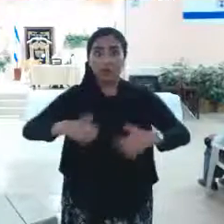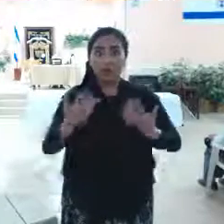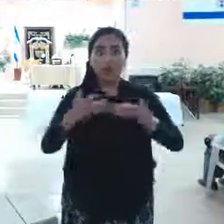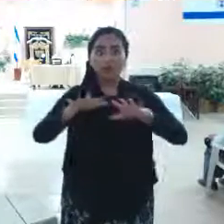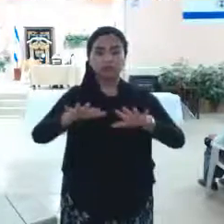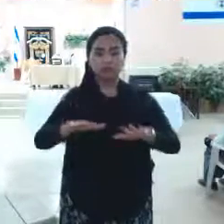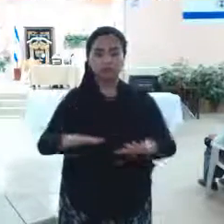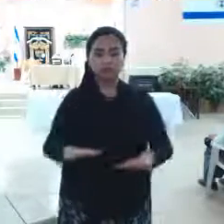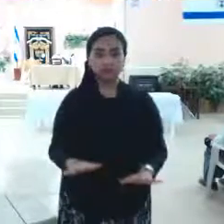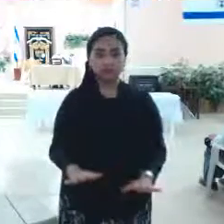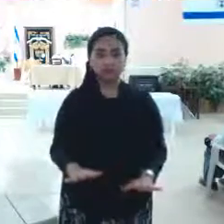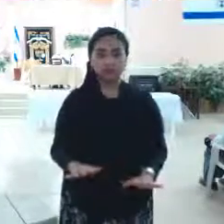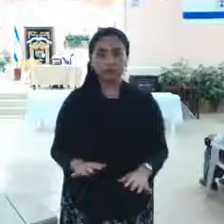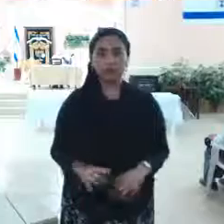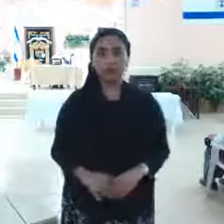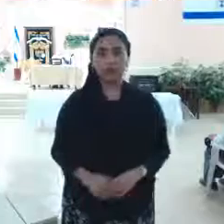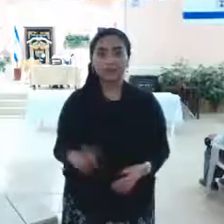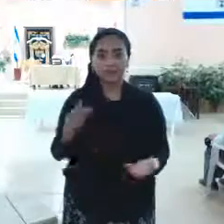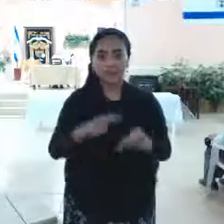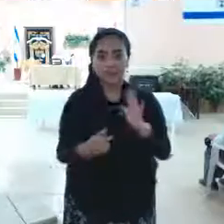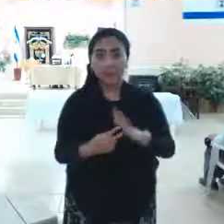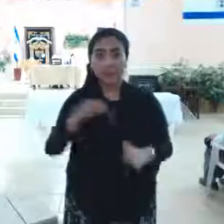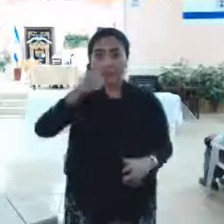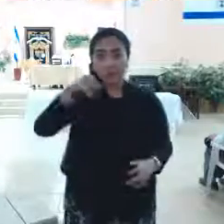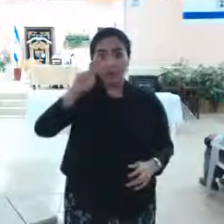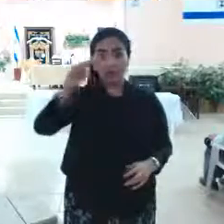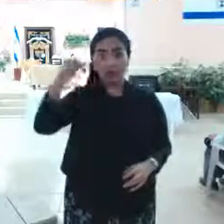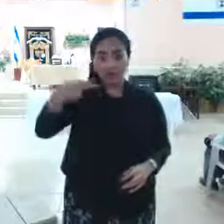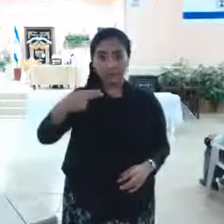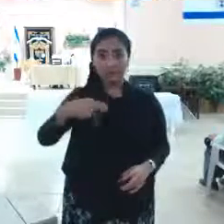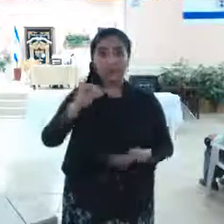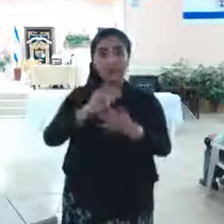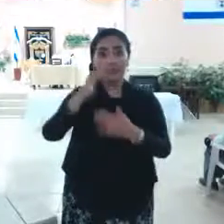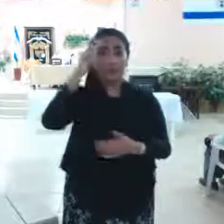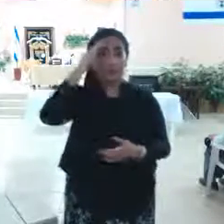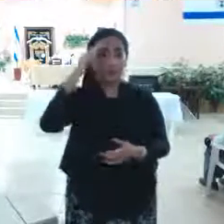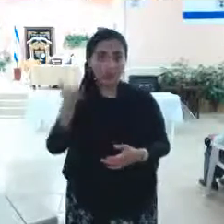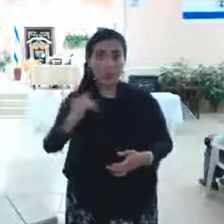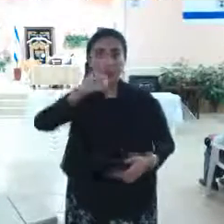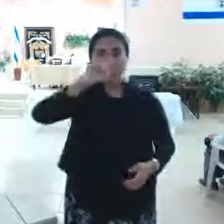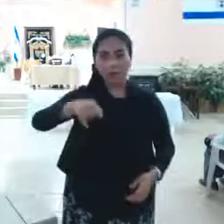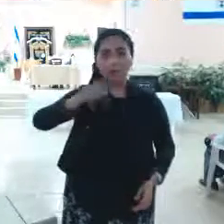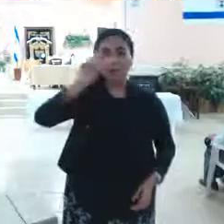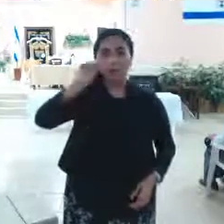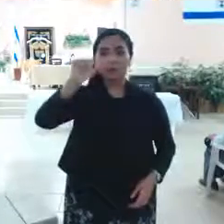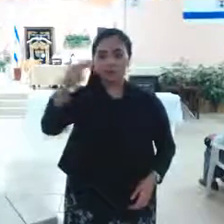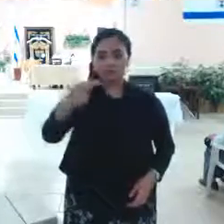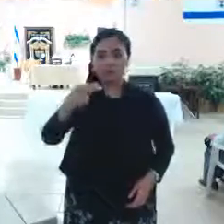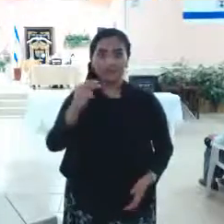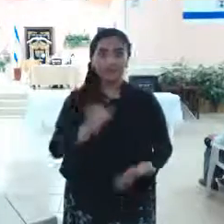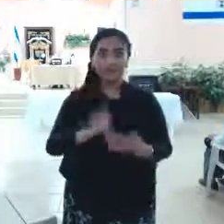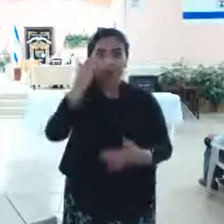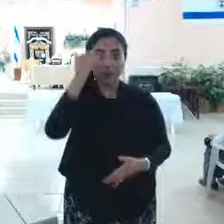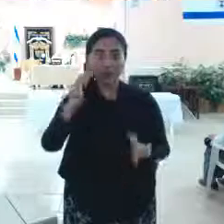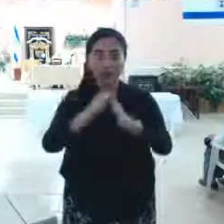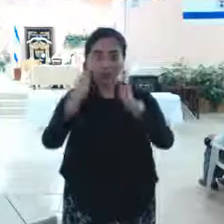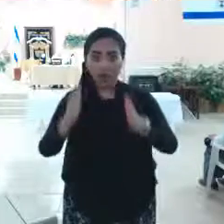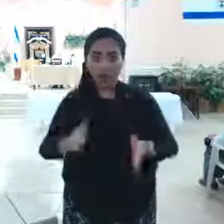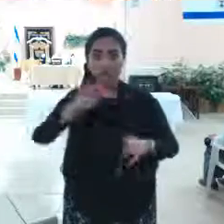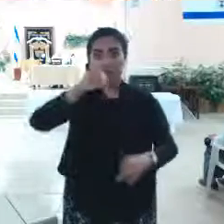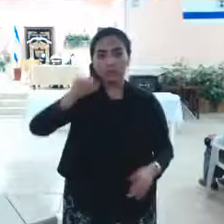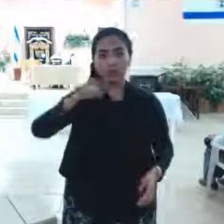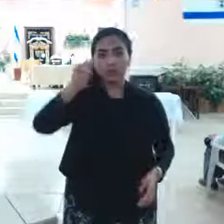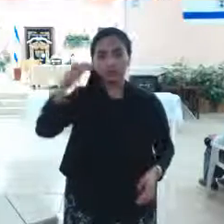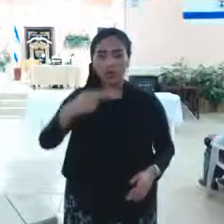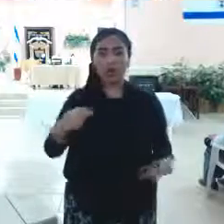the wrath of Yahweh will become. So Judah, that's why is Judah. That's why house